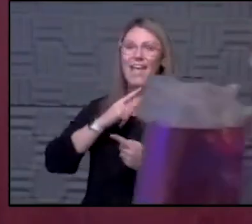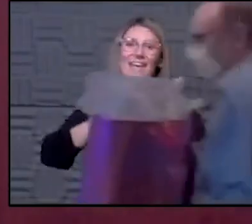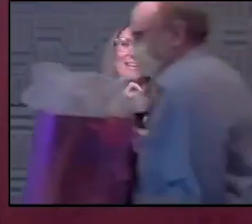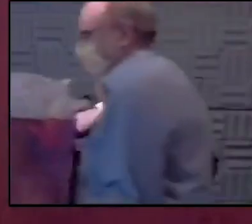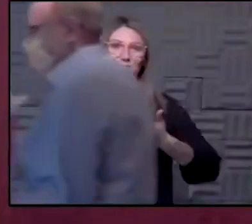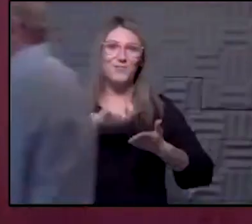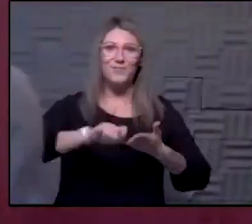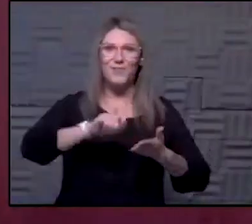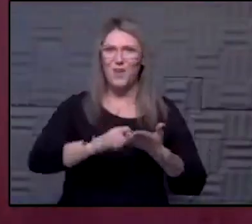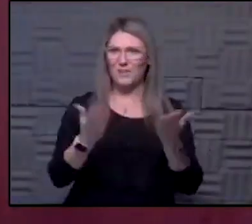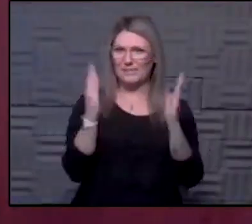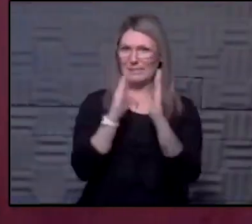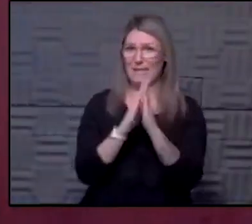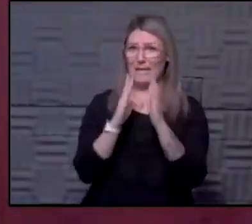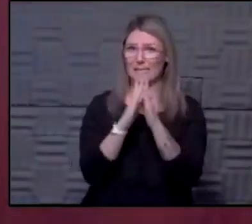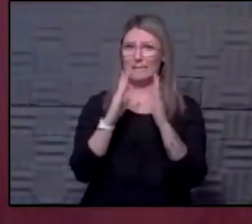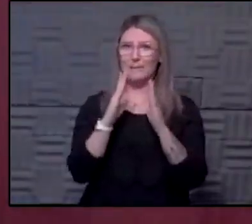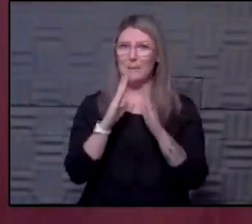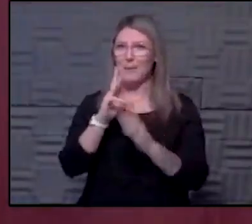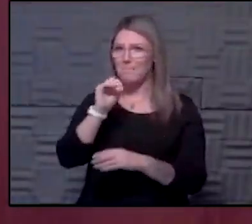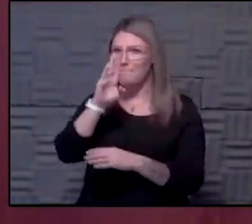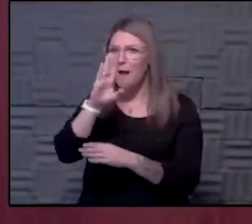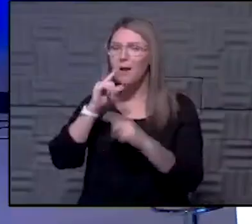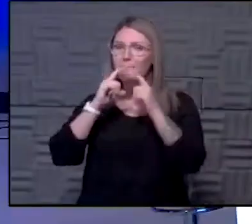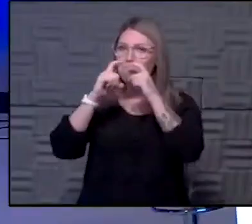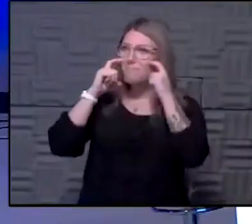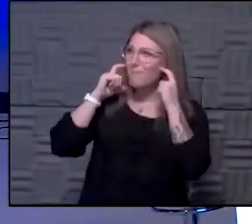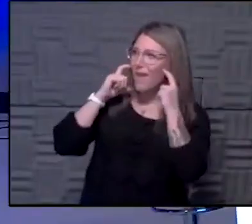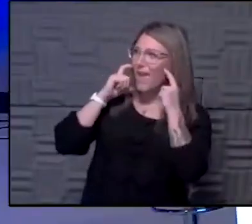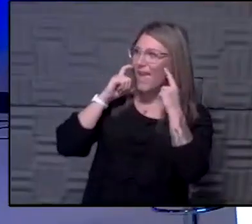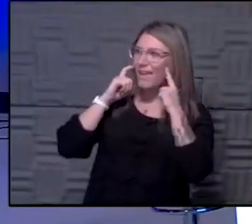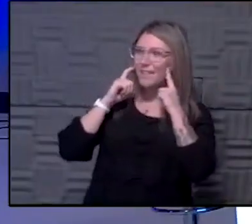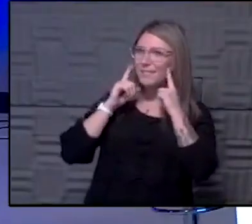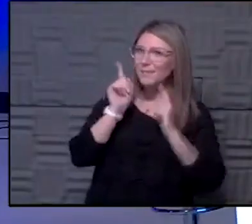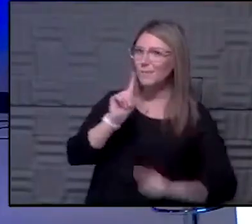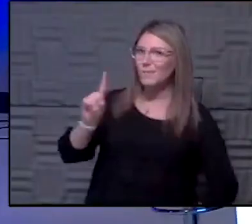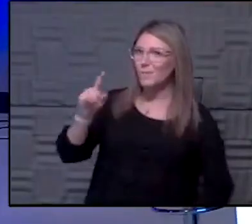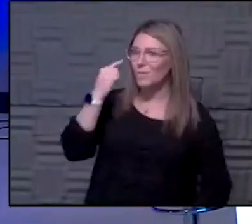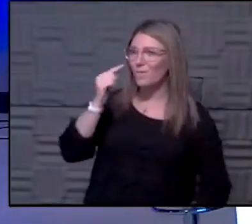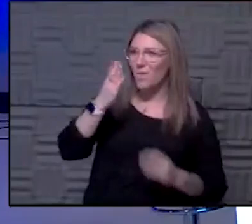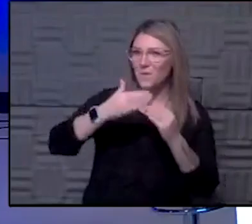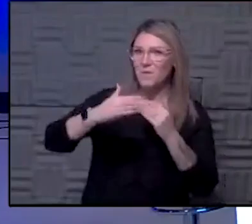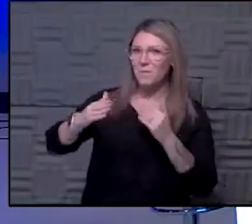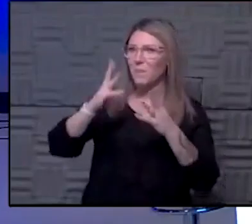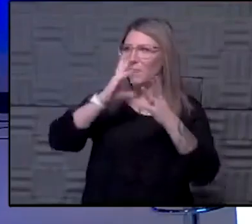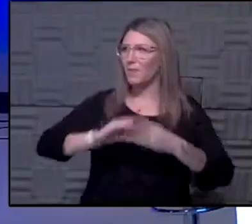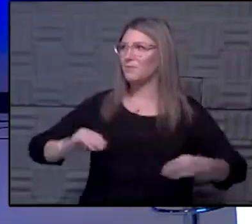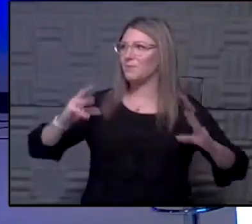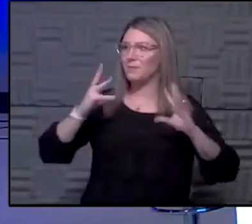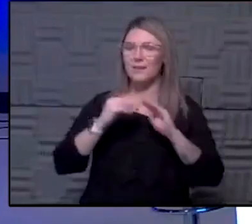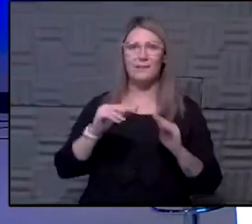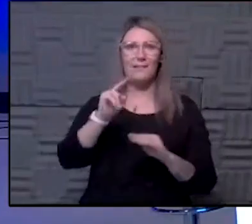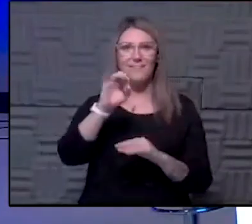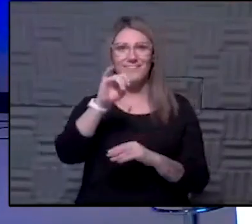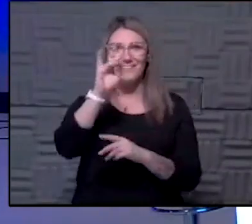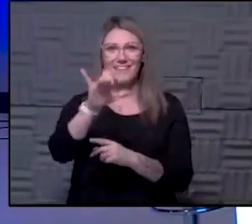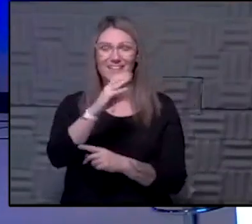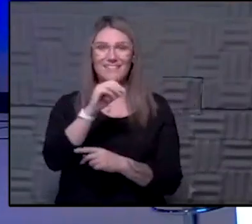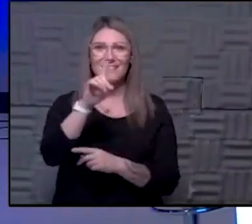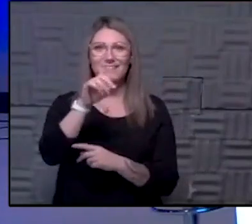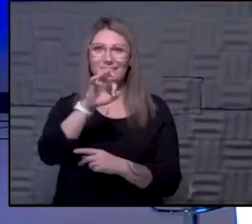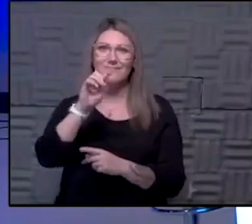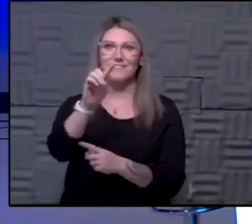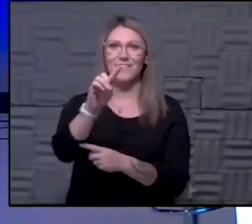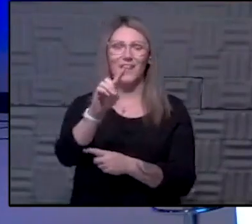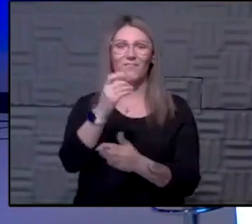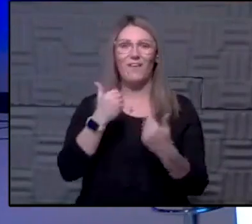ask Bob to put on his mask and come forward for the rest of this story." Bob? Nancy and David have a little something